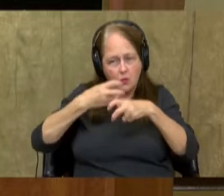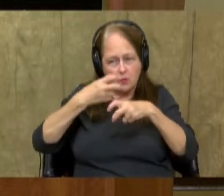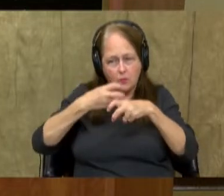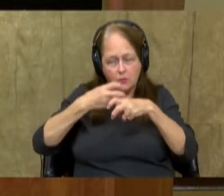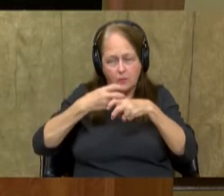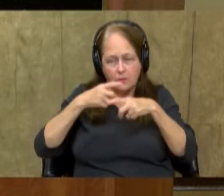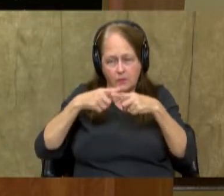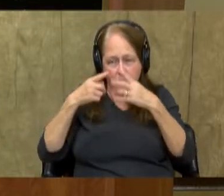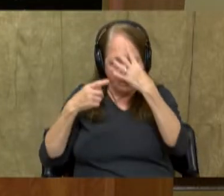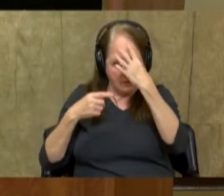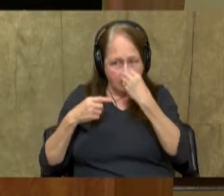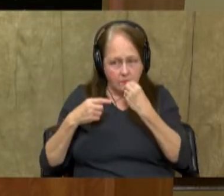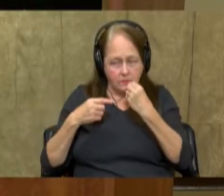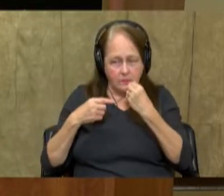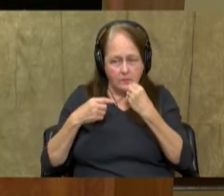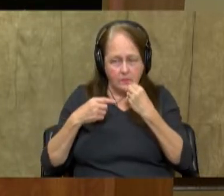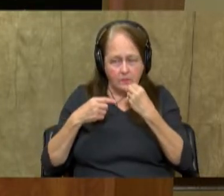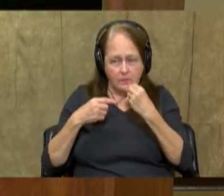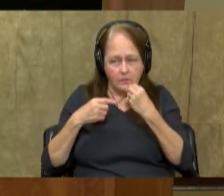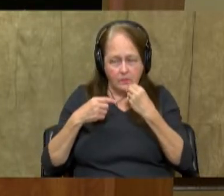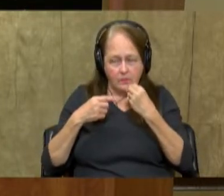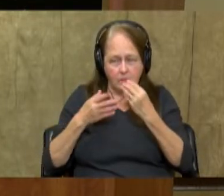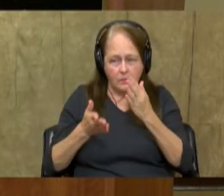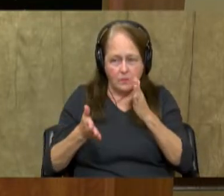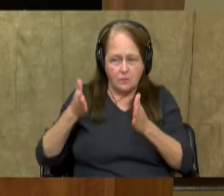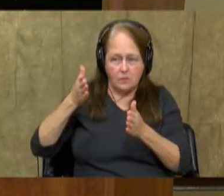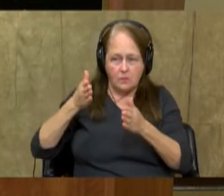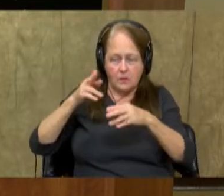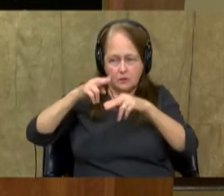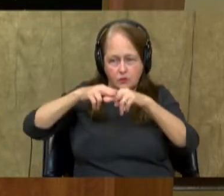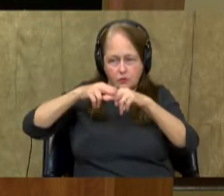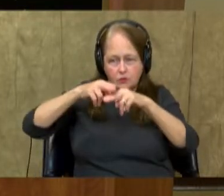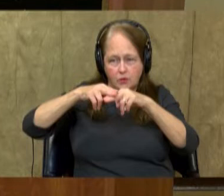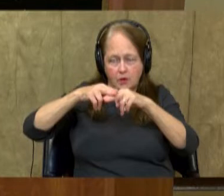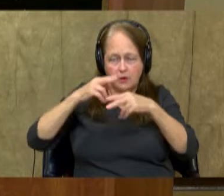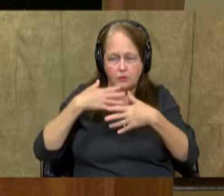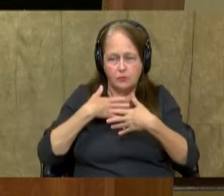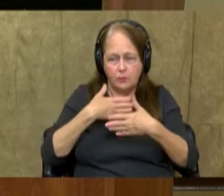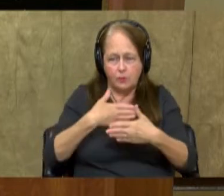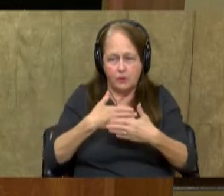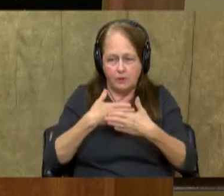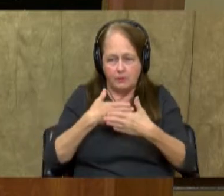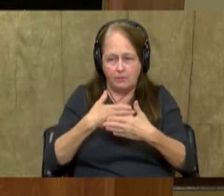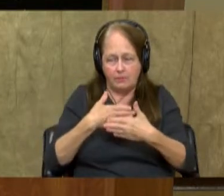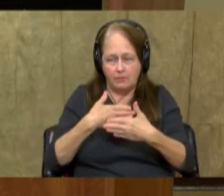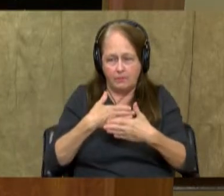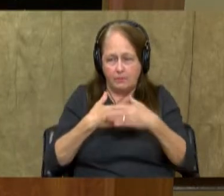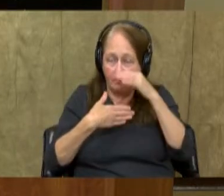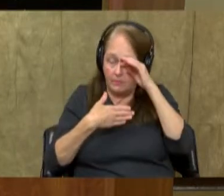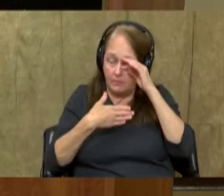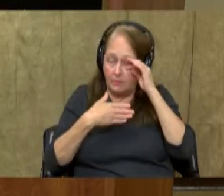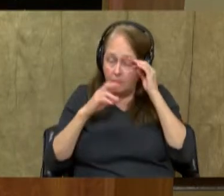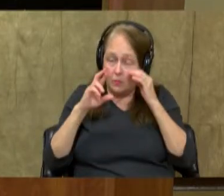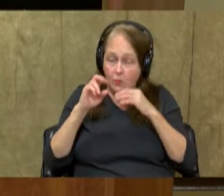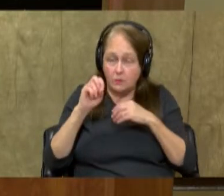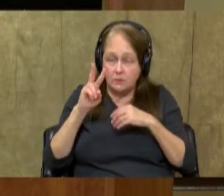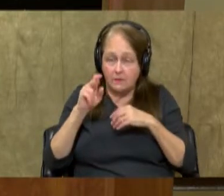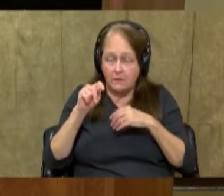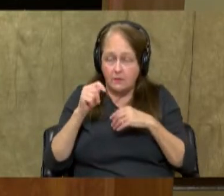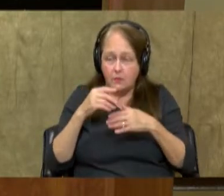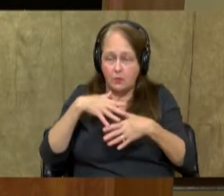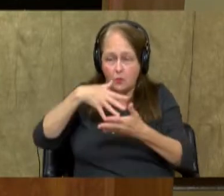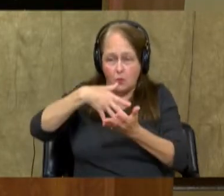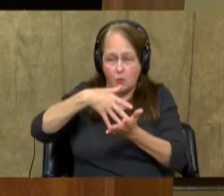order to sleep, he often had to be propped up in a chair. Even though Roosevelt's body was